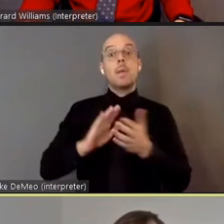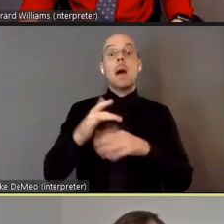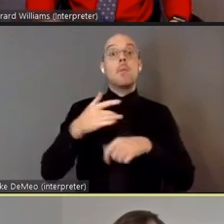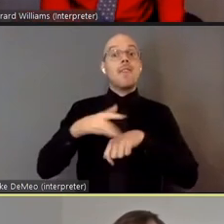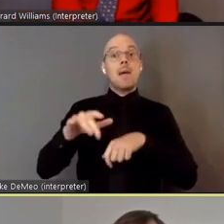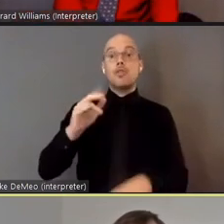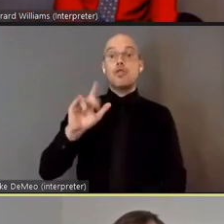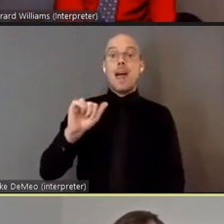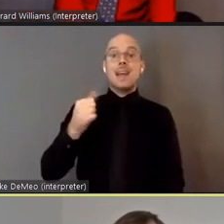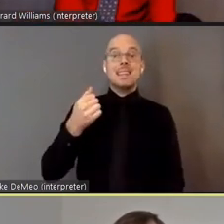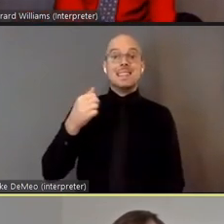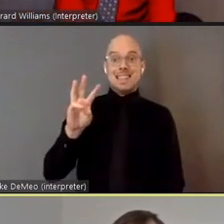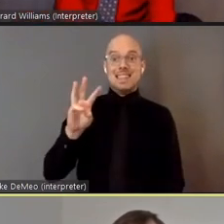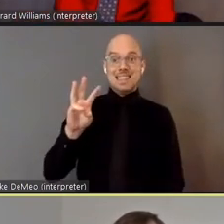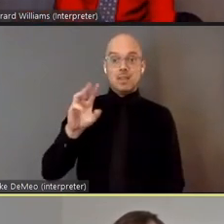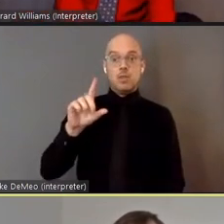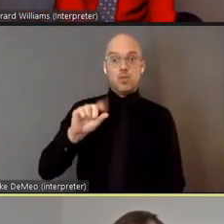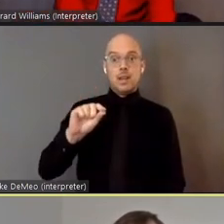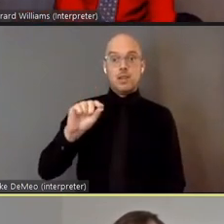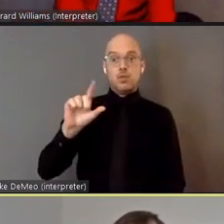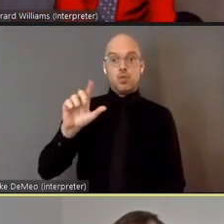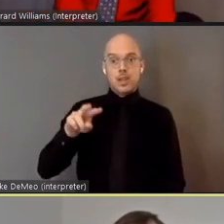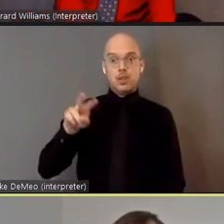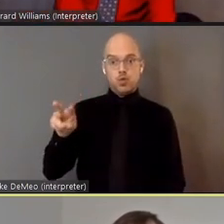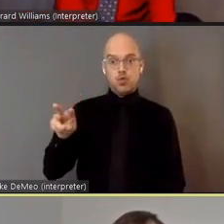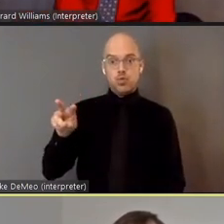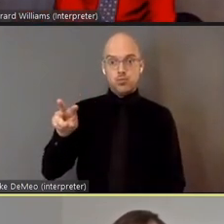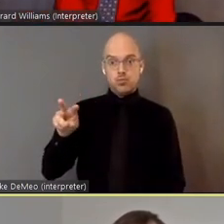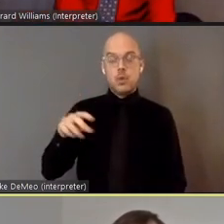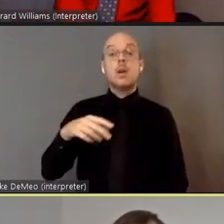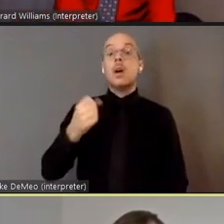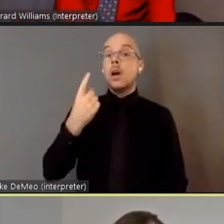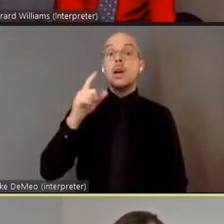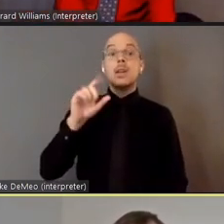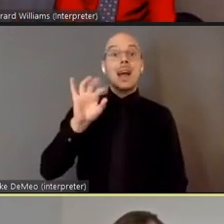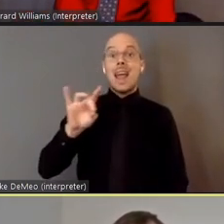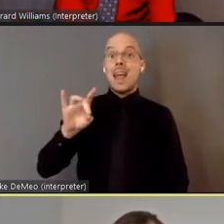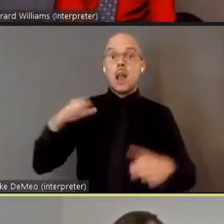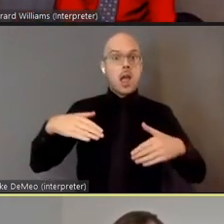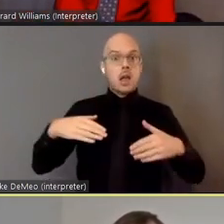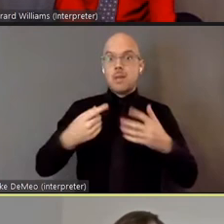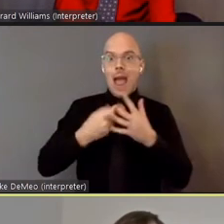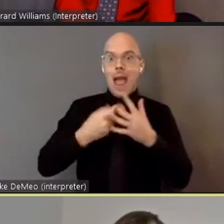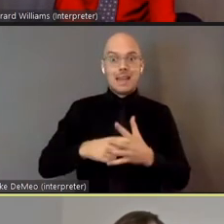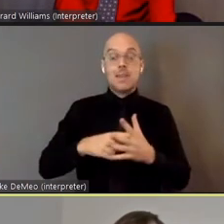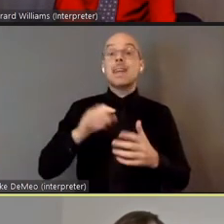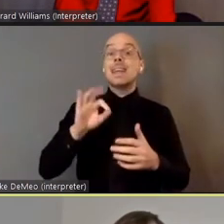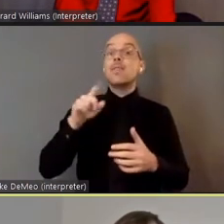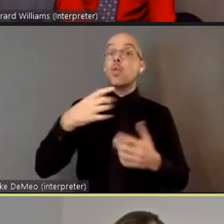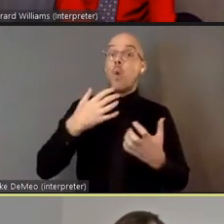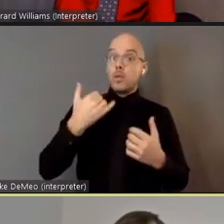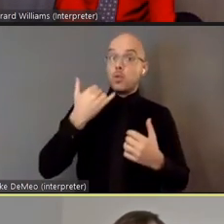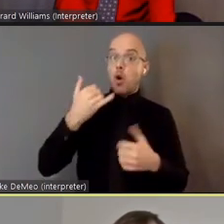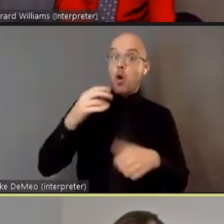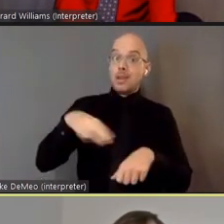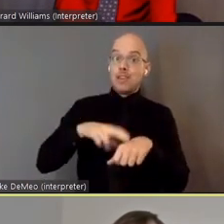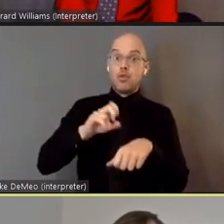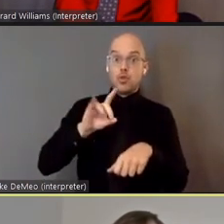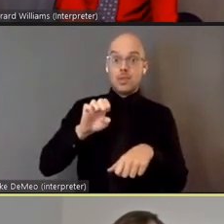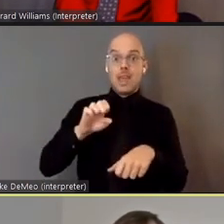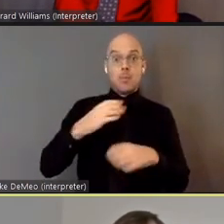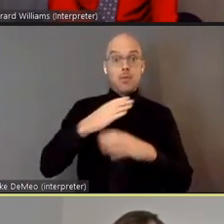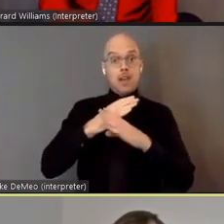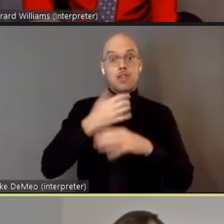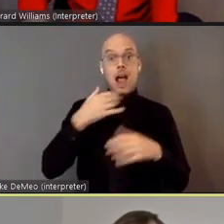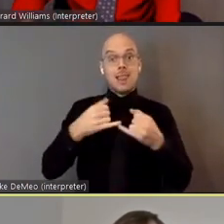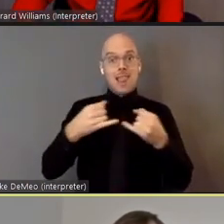16th, 2022. 988 is not active yet. If you want to call the National Suicide Prevention Lifeline, call